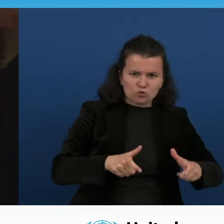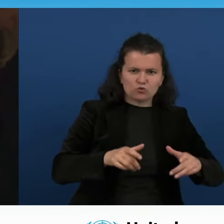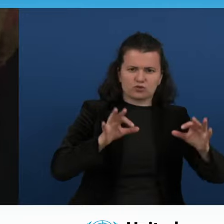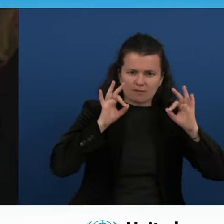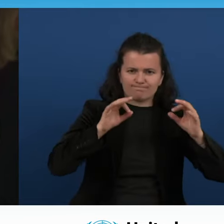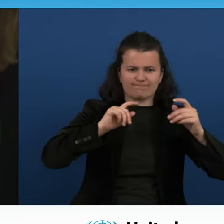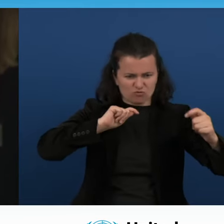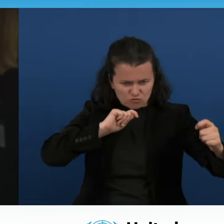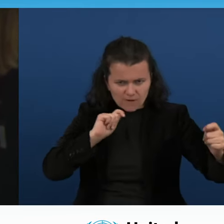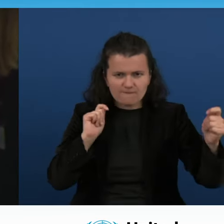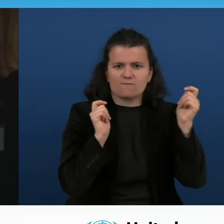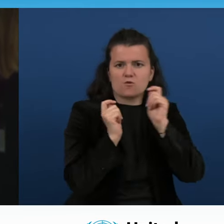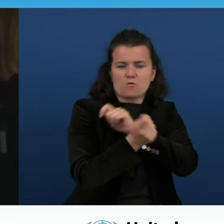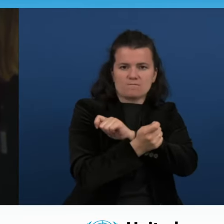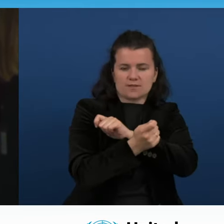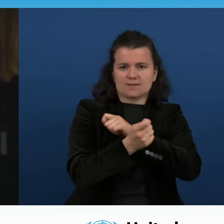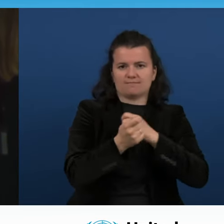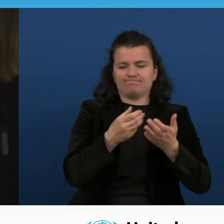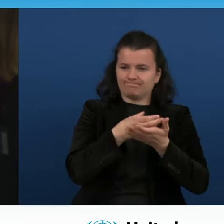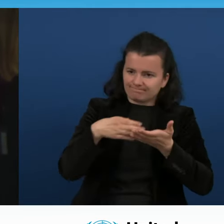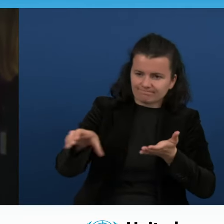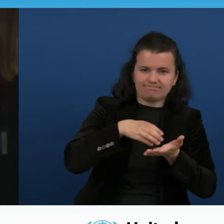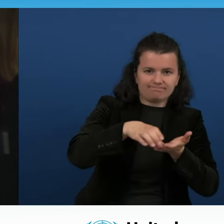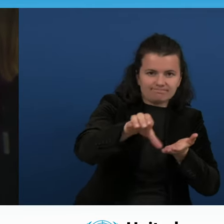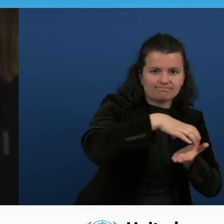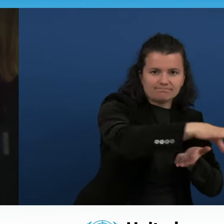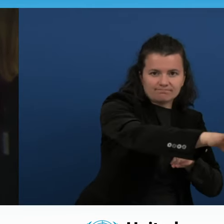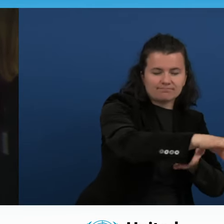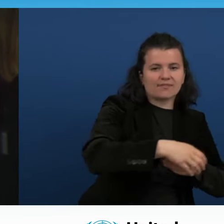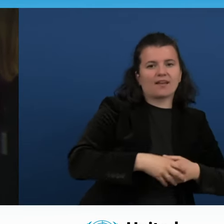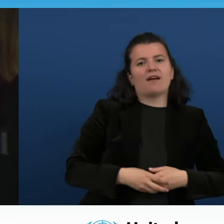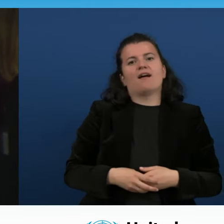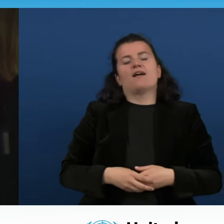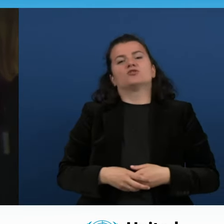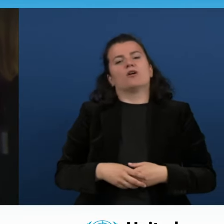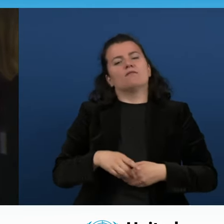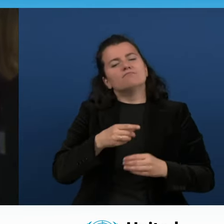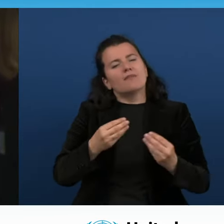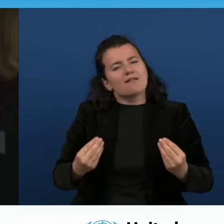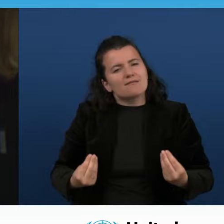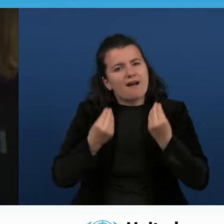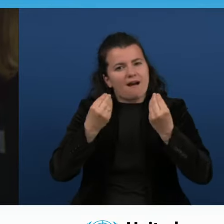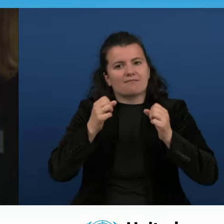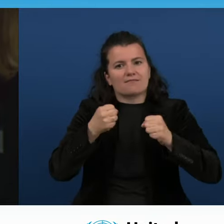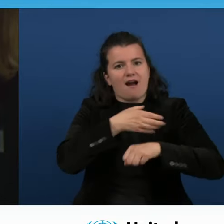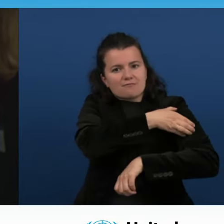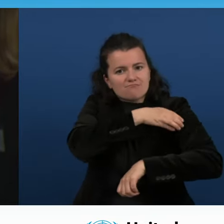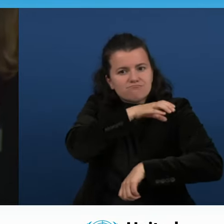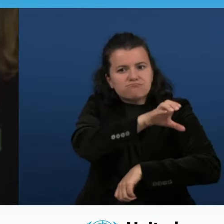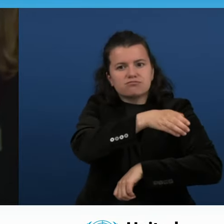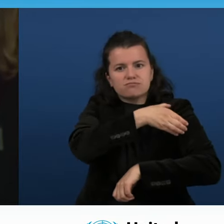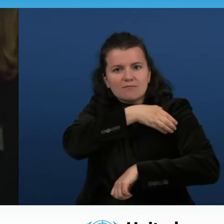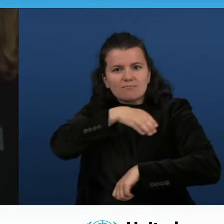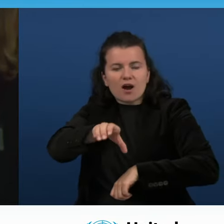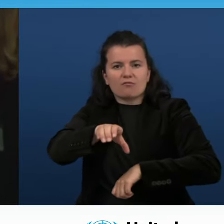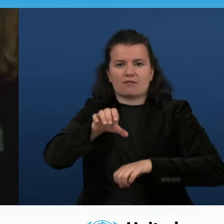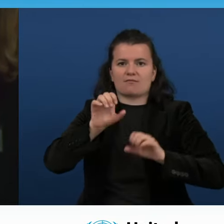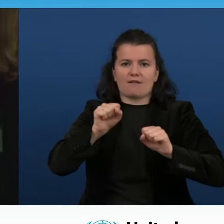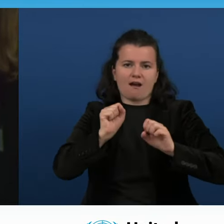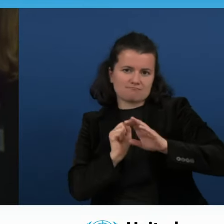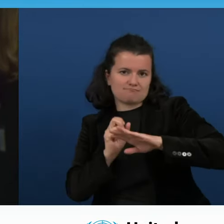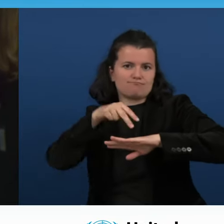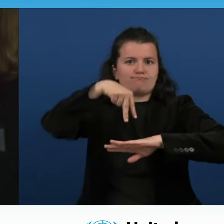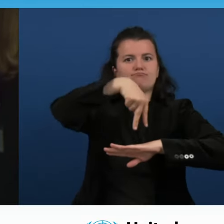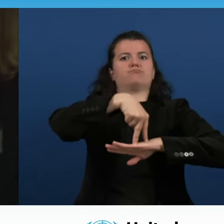of empowering young people as catalysts. Friends, the current global financial system